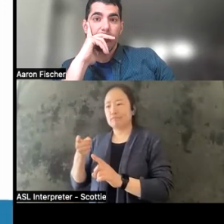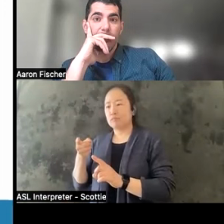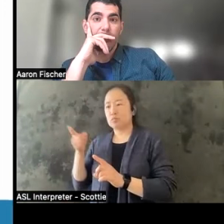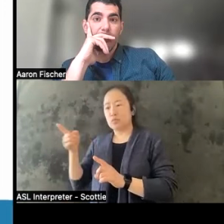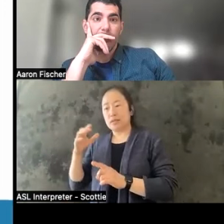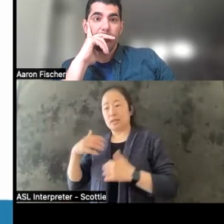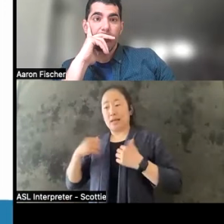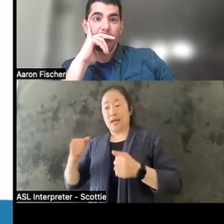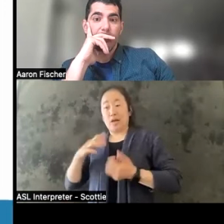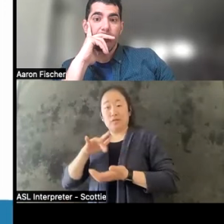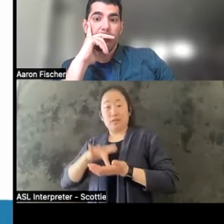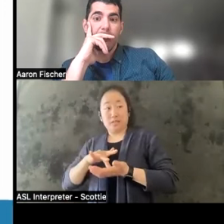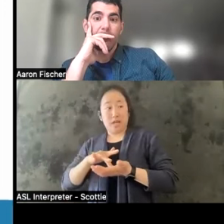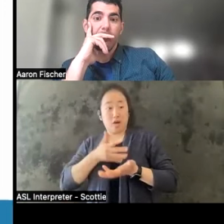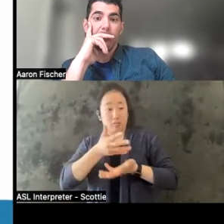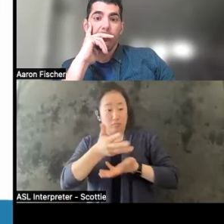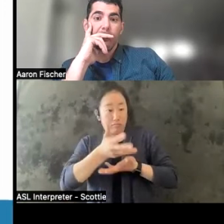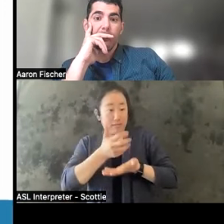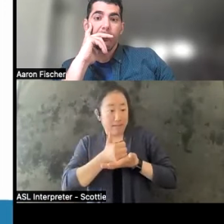these conditions for him?